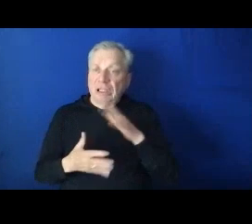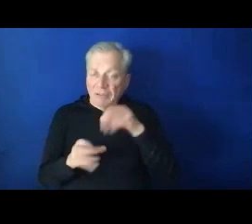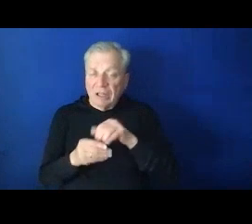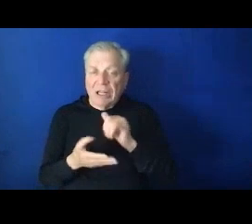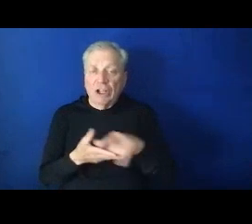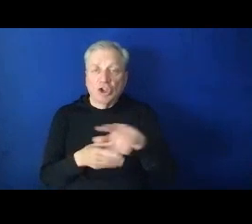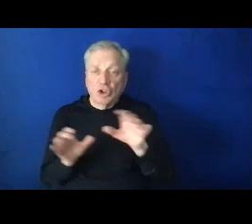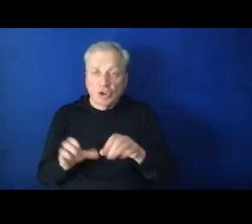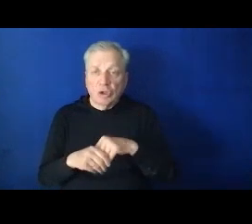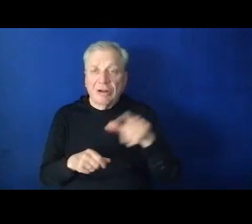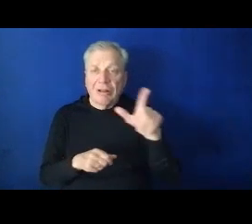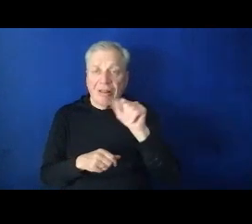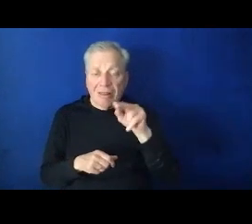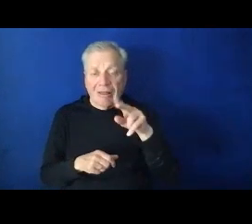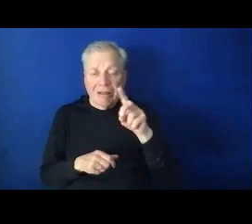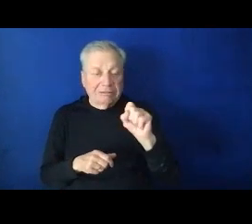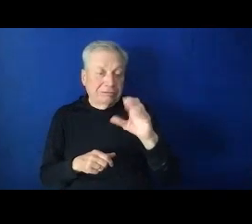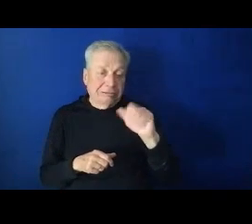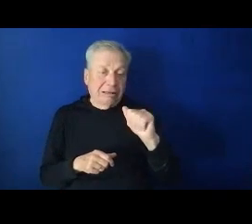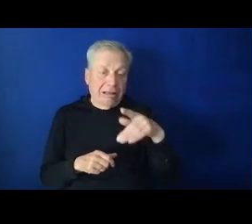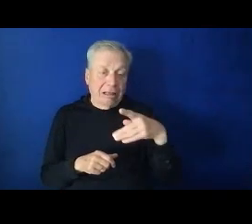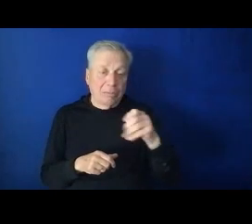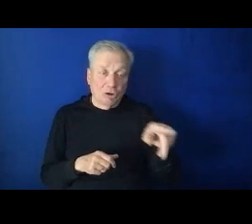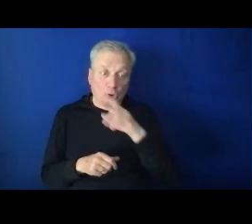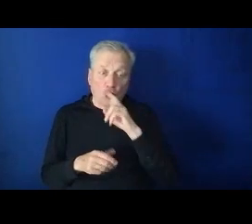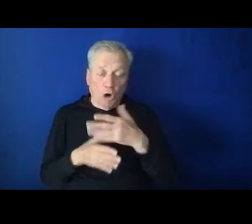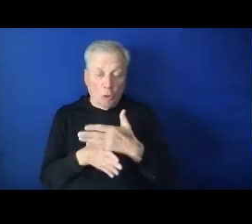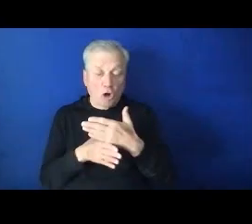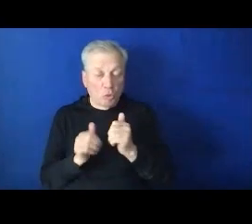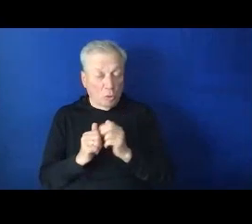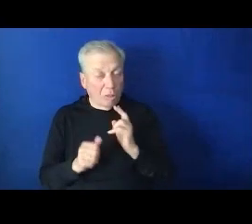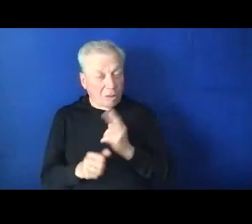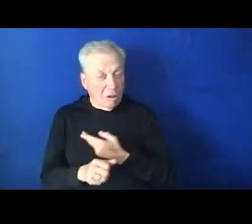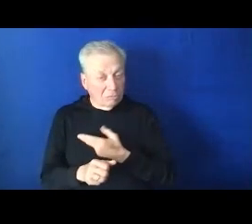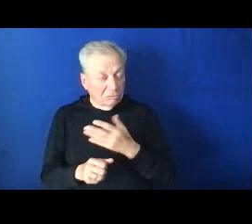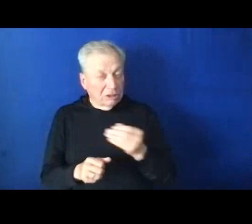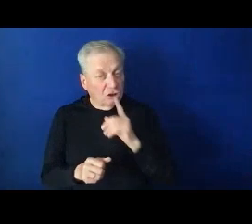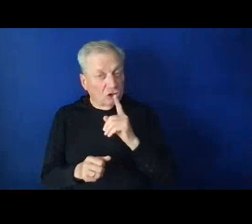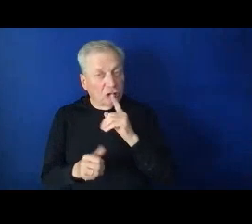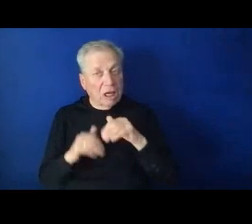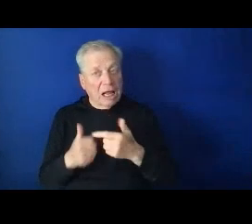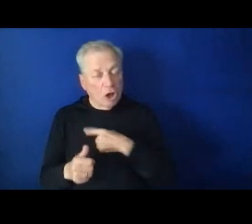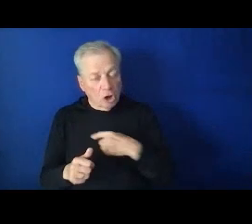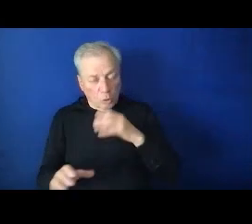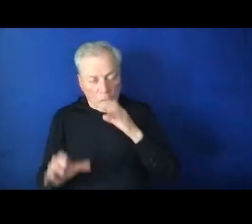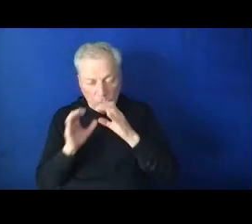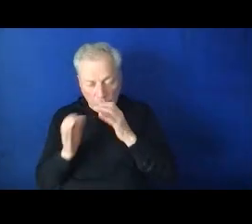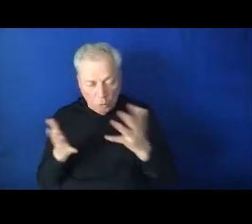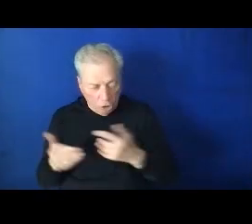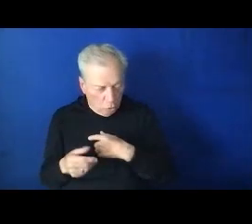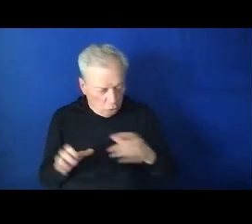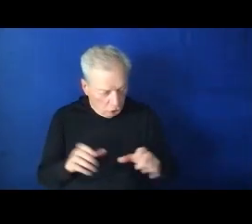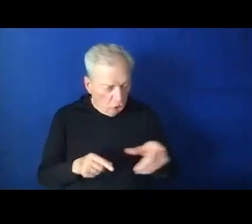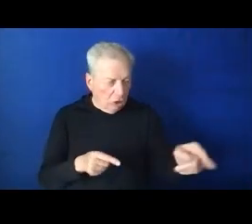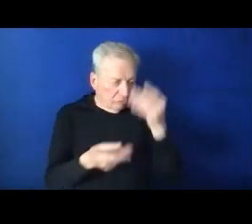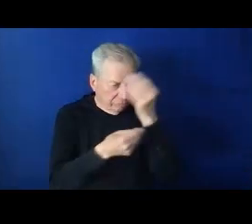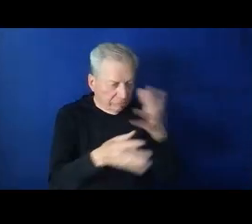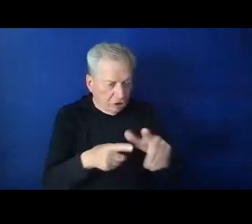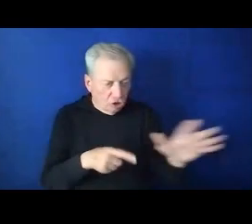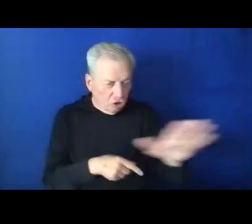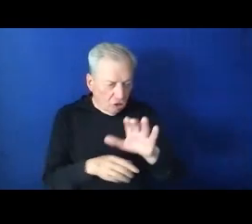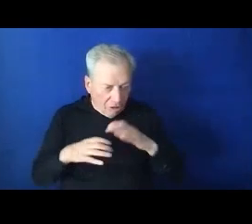do out on the landscape. You are sort of partners with us in in communicating what we do and relaying that to your clients. So